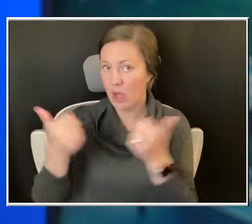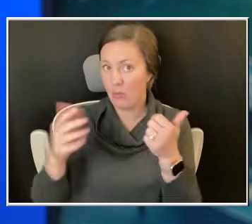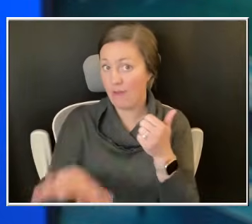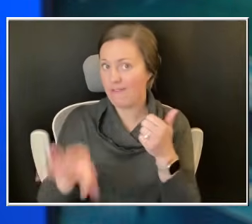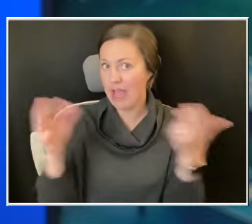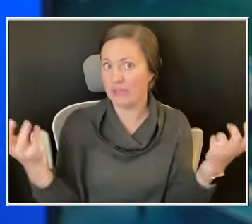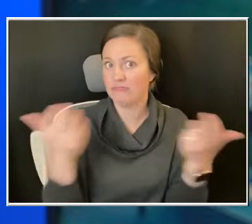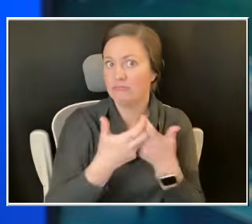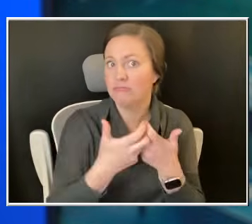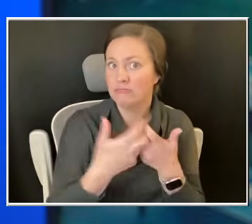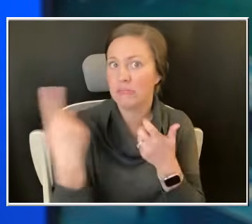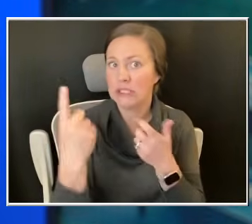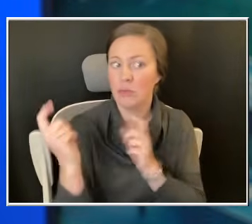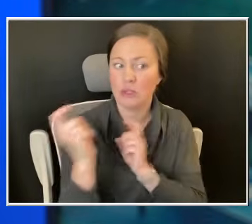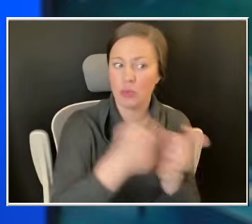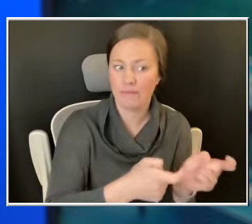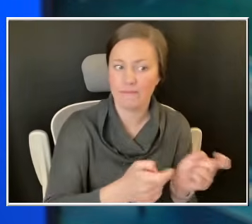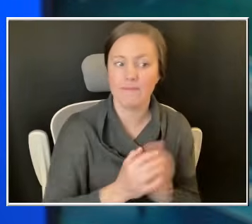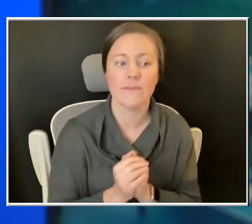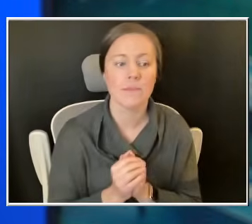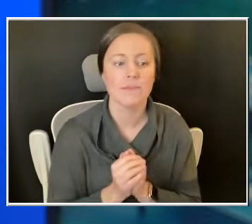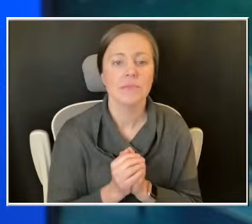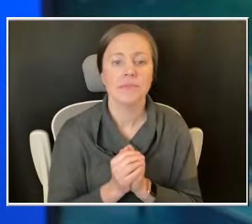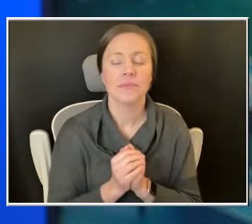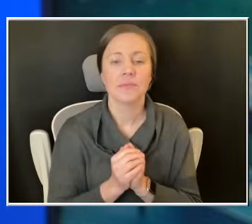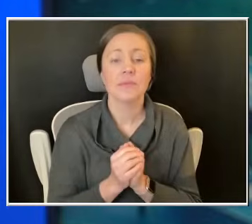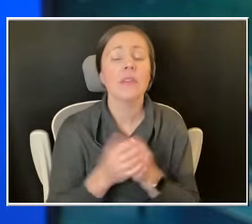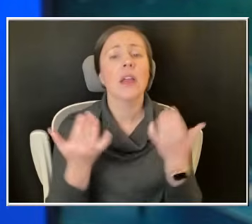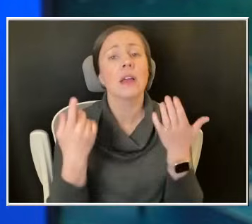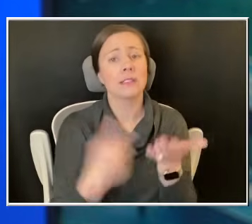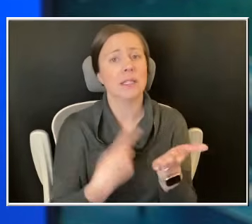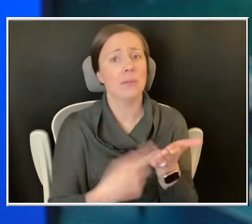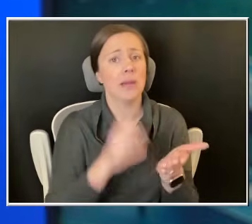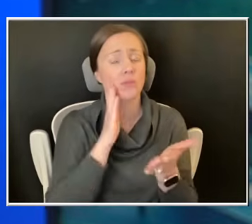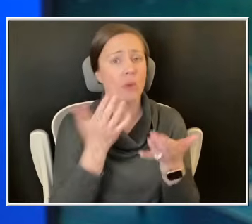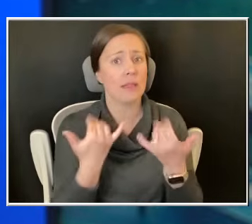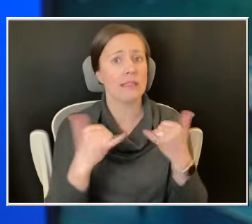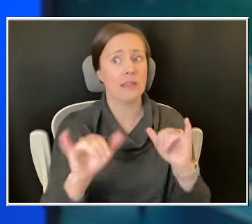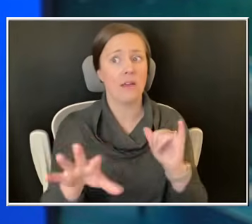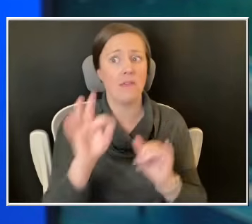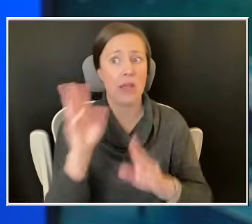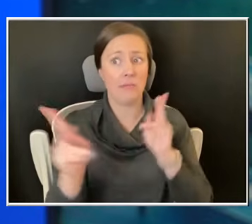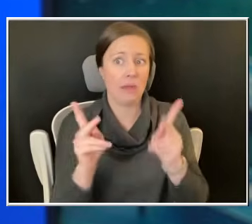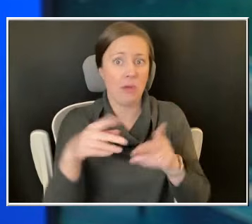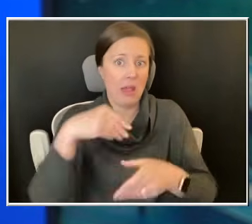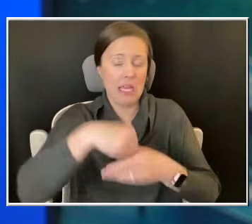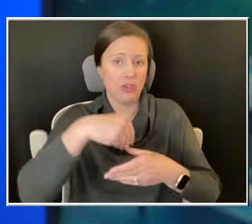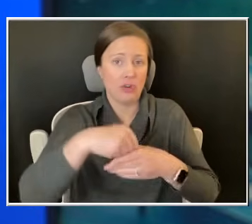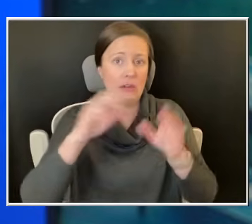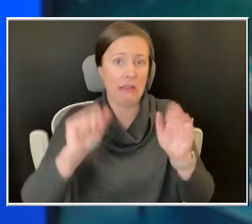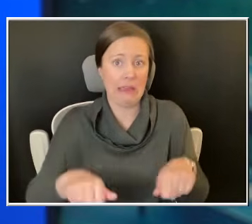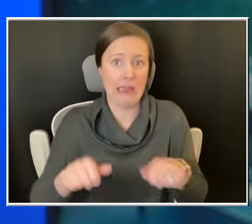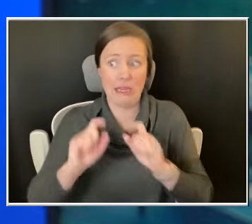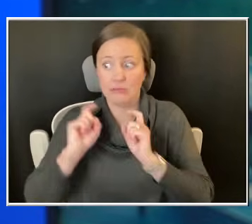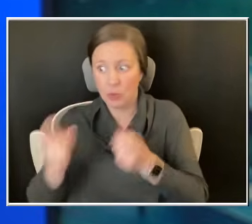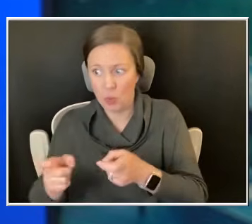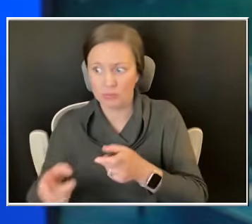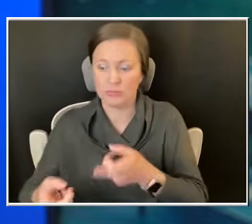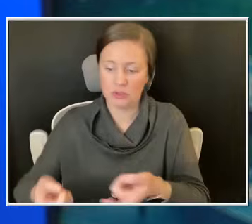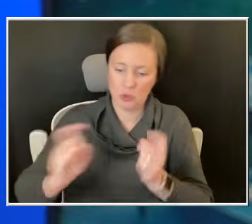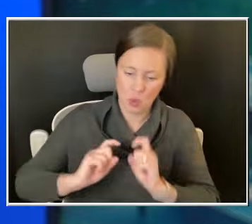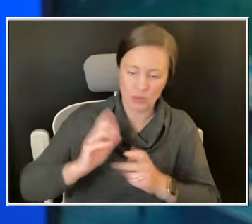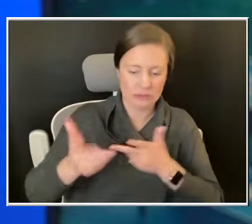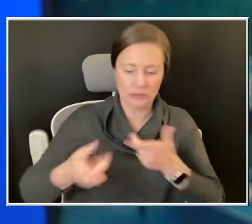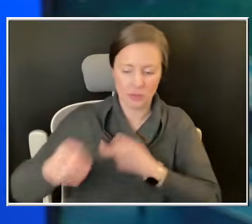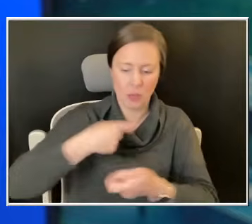donors. Sometimes we still find people internally that can swap out donors and recipients, but it gives us way